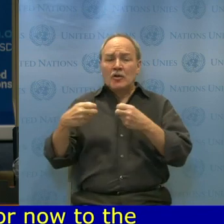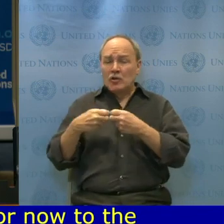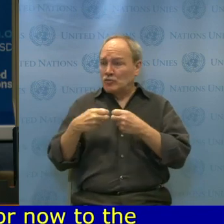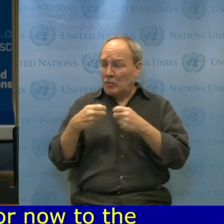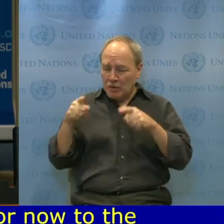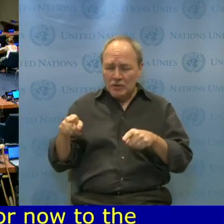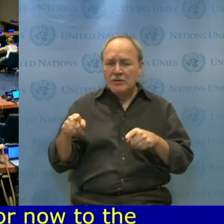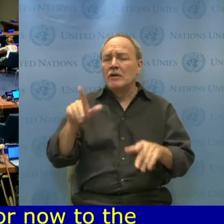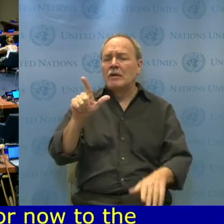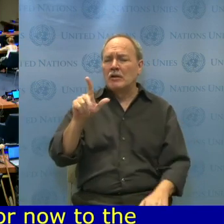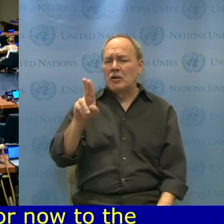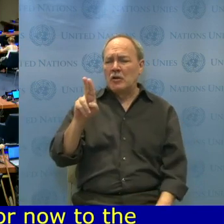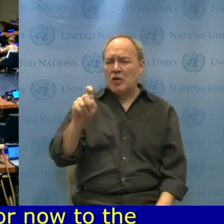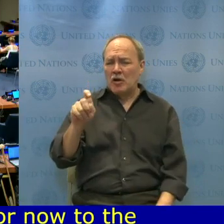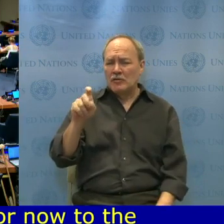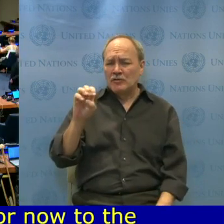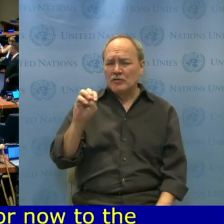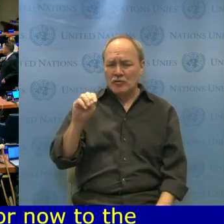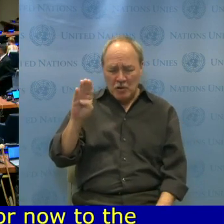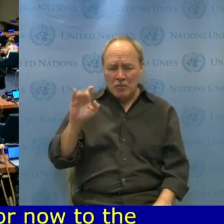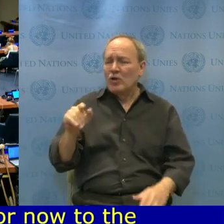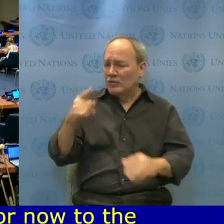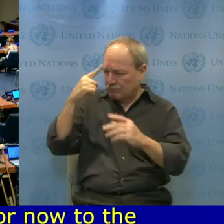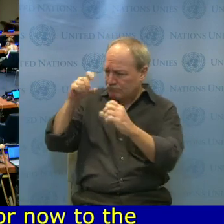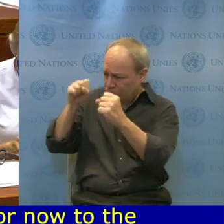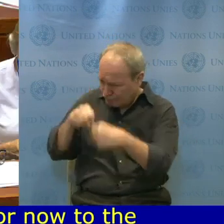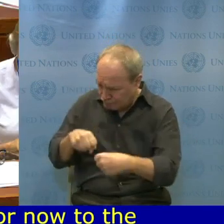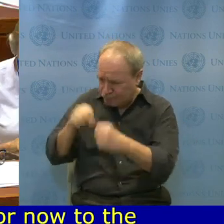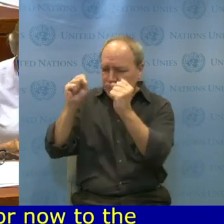Luxembourg concurs with the declaration of the EU.